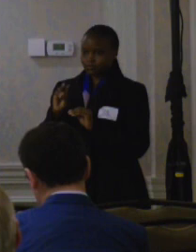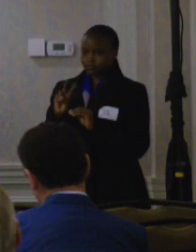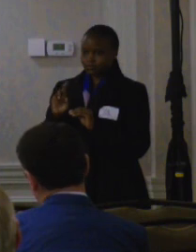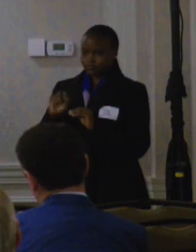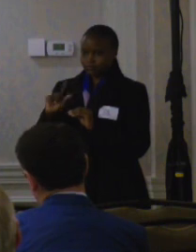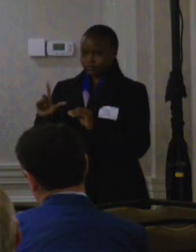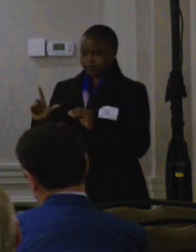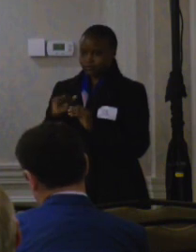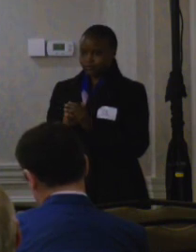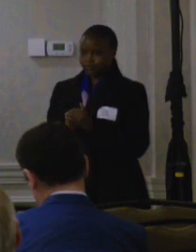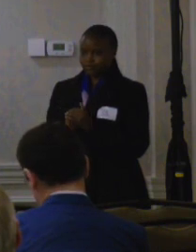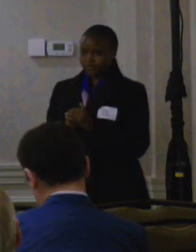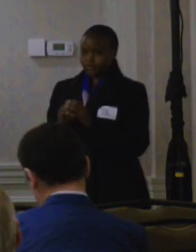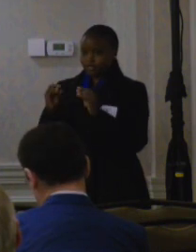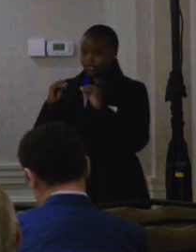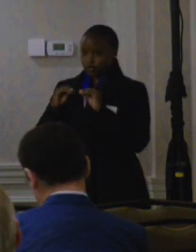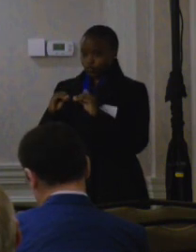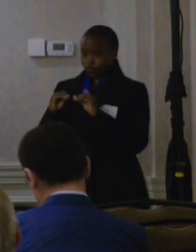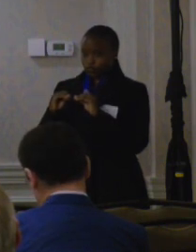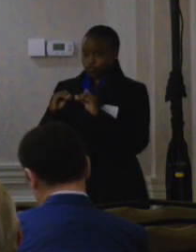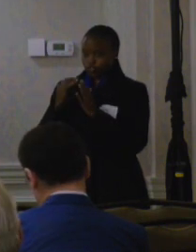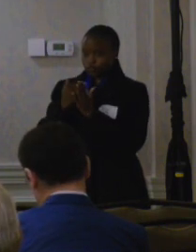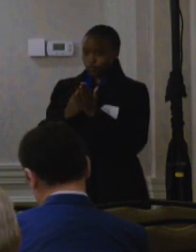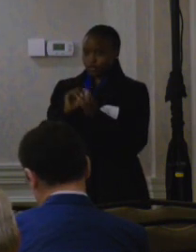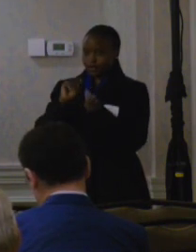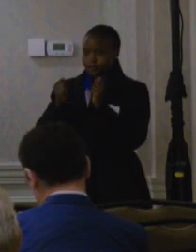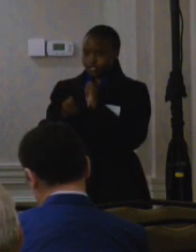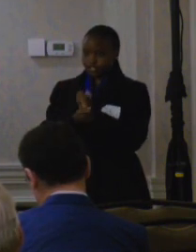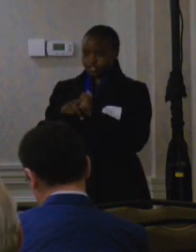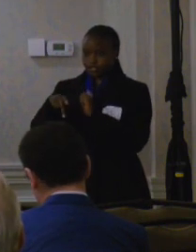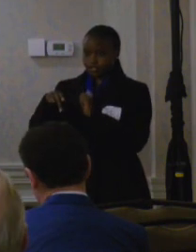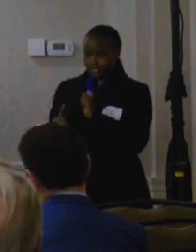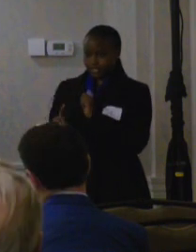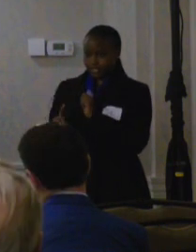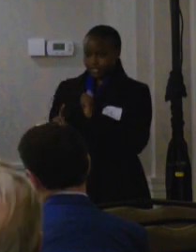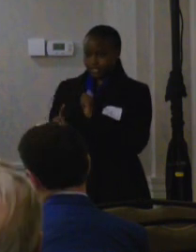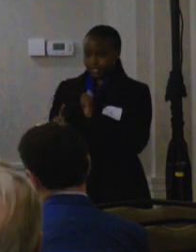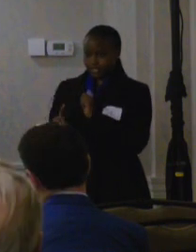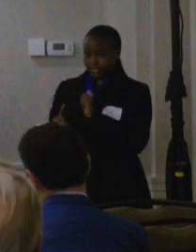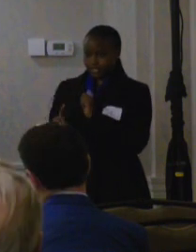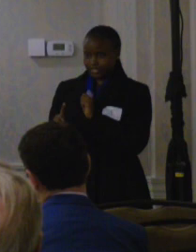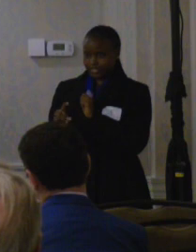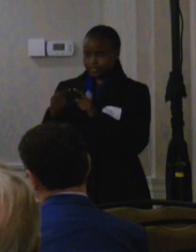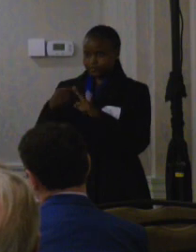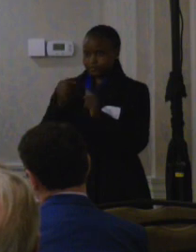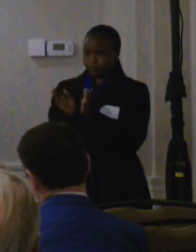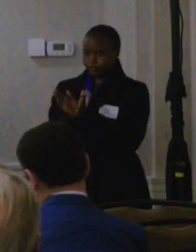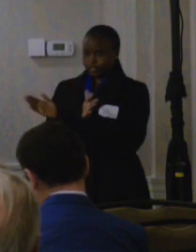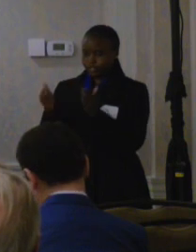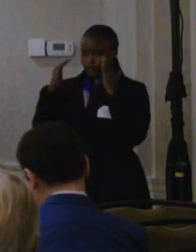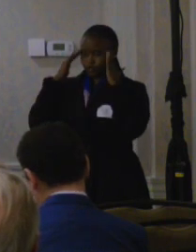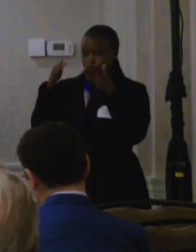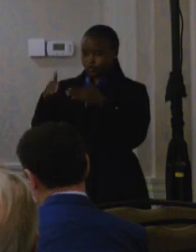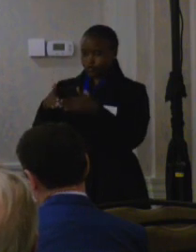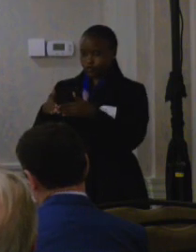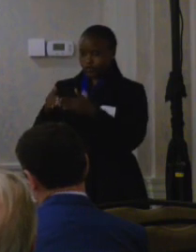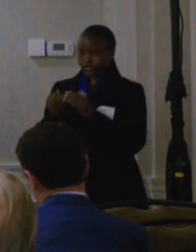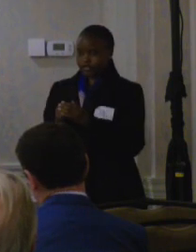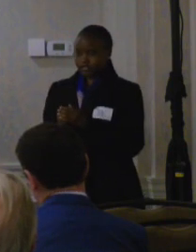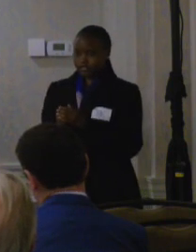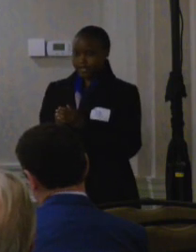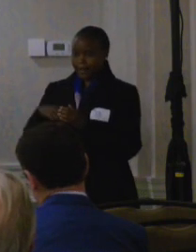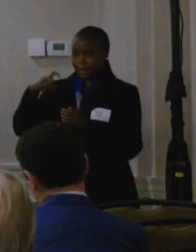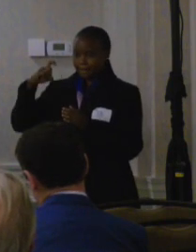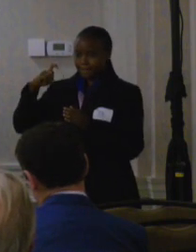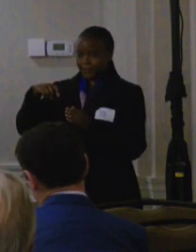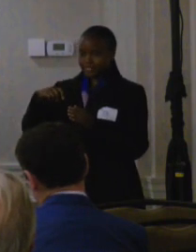Coach concept changes the professional development from being general to being focused. There